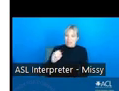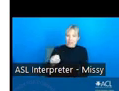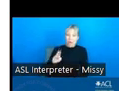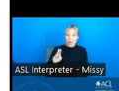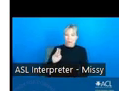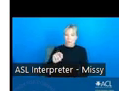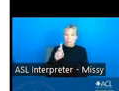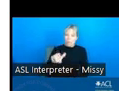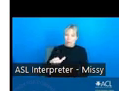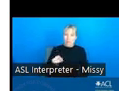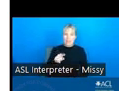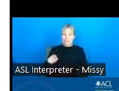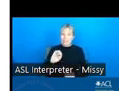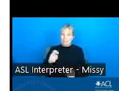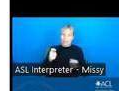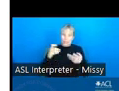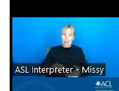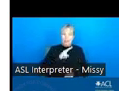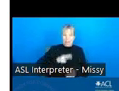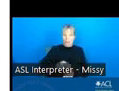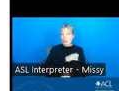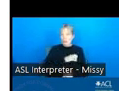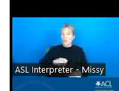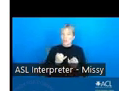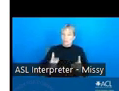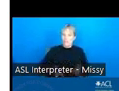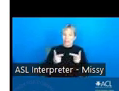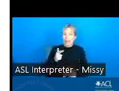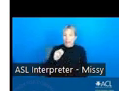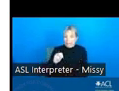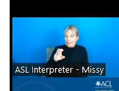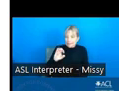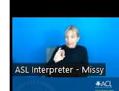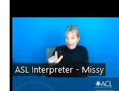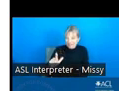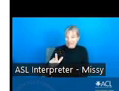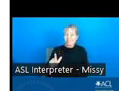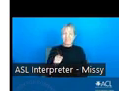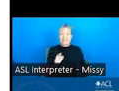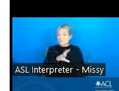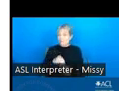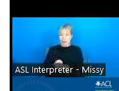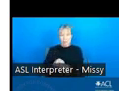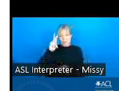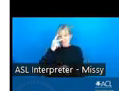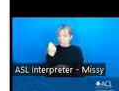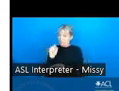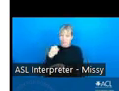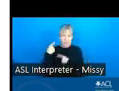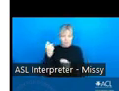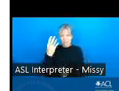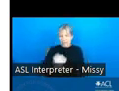the National Council on Independent Living, or NCIL. He has been part of this movement a long time and